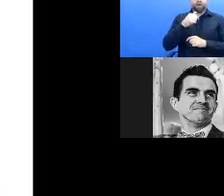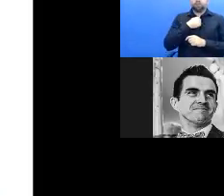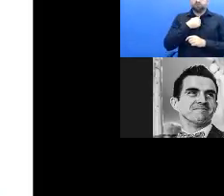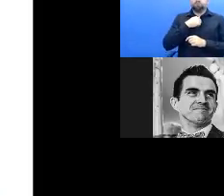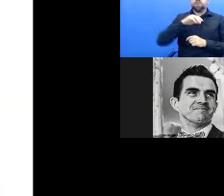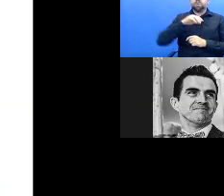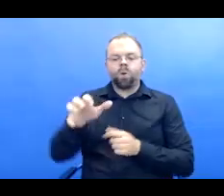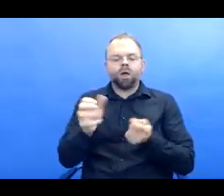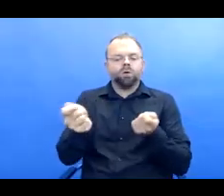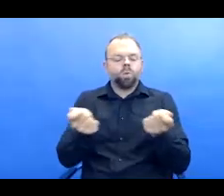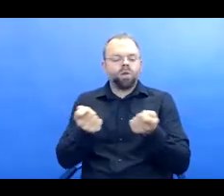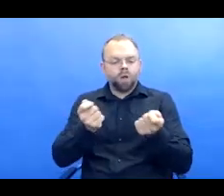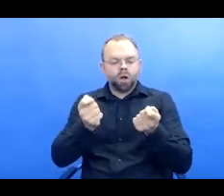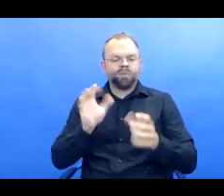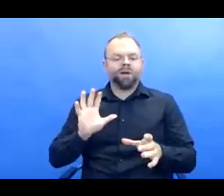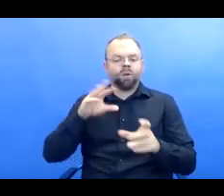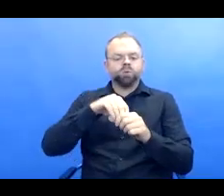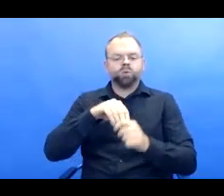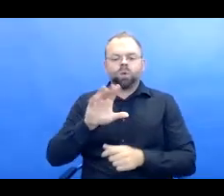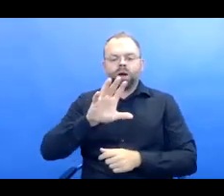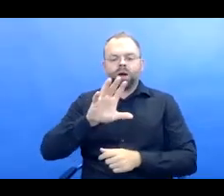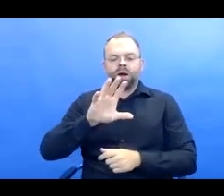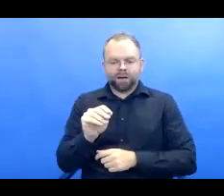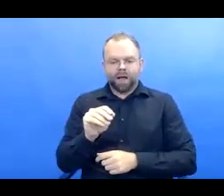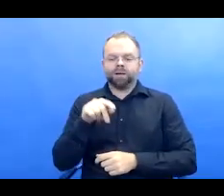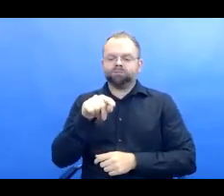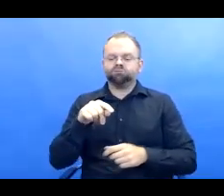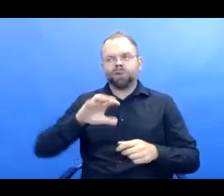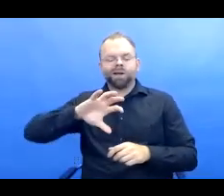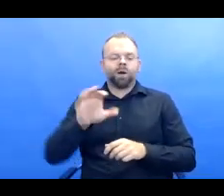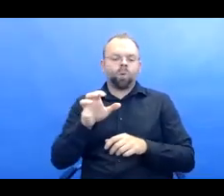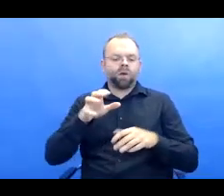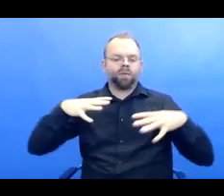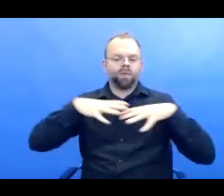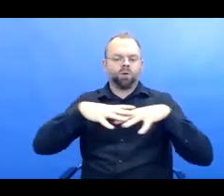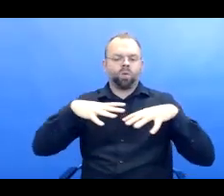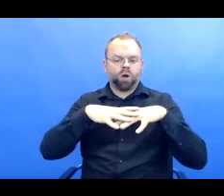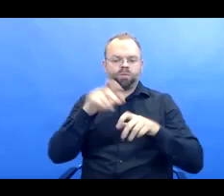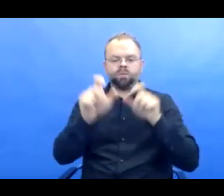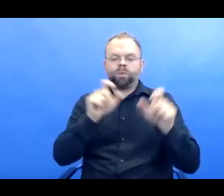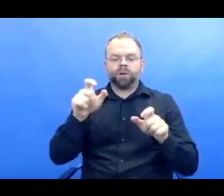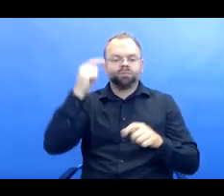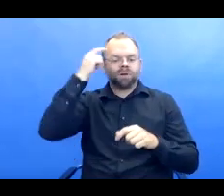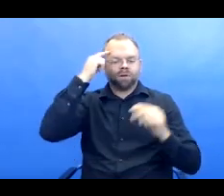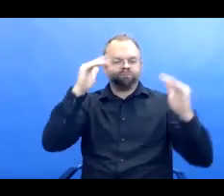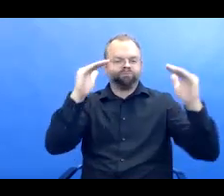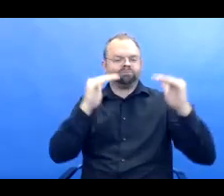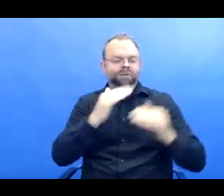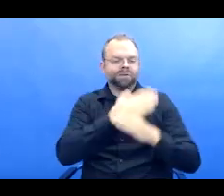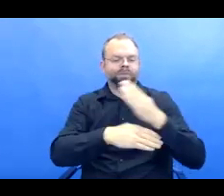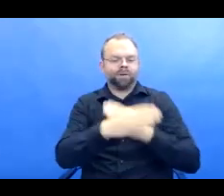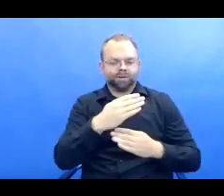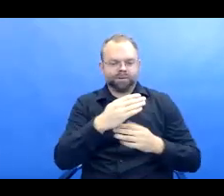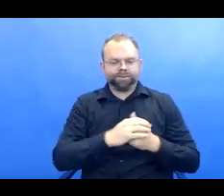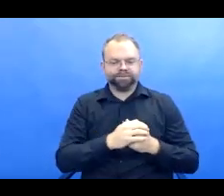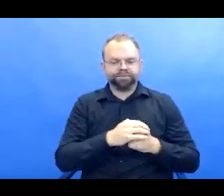is a member of the International Disability Alliance. I am humbled this afternoon to talk to you on the African